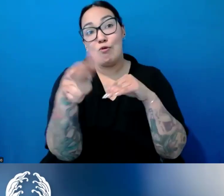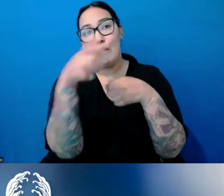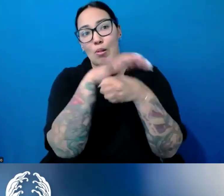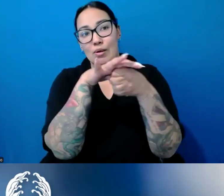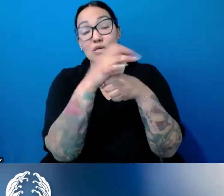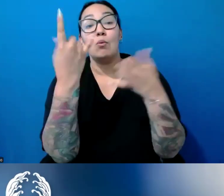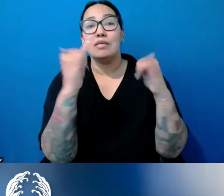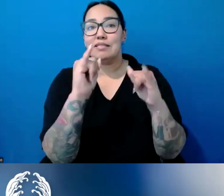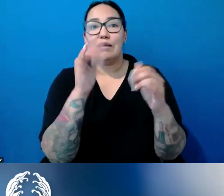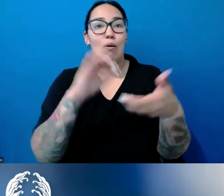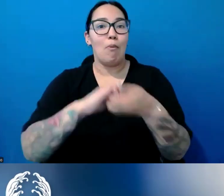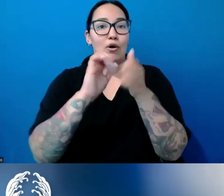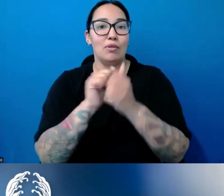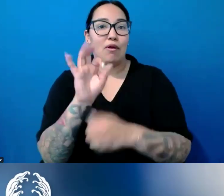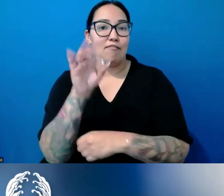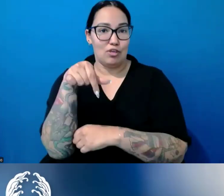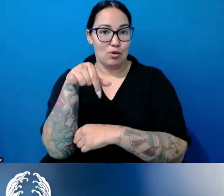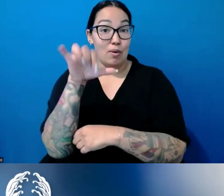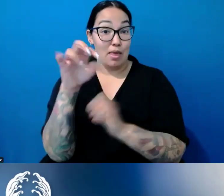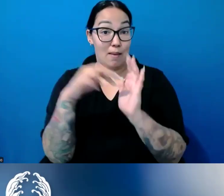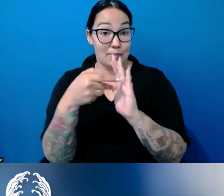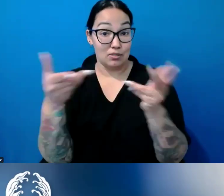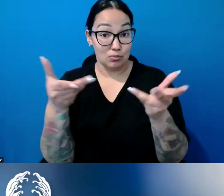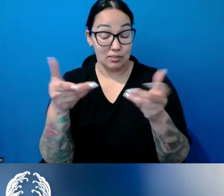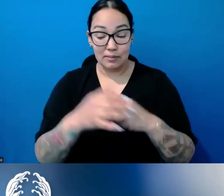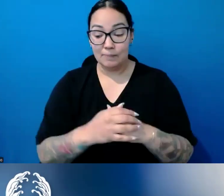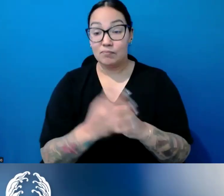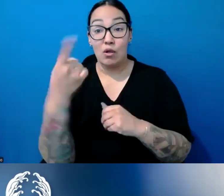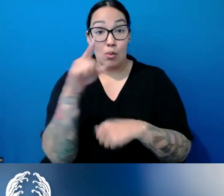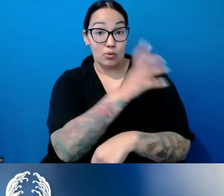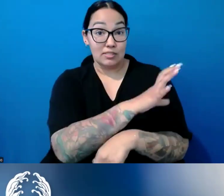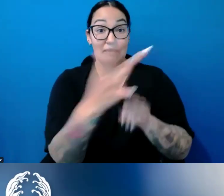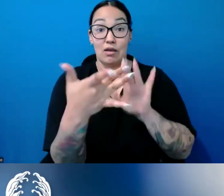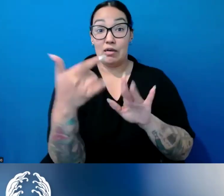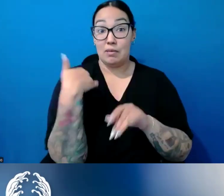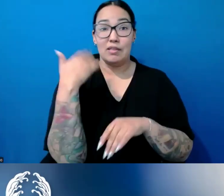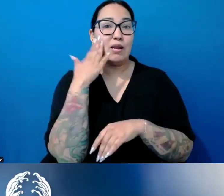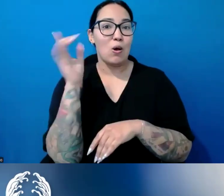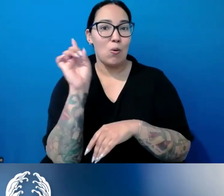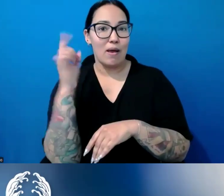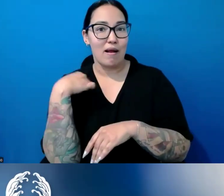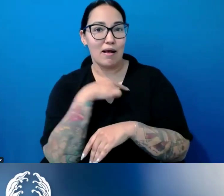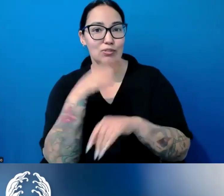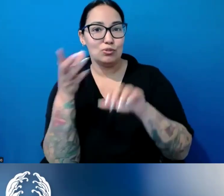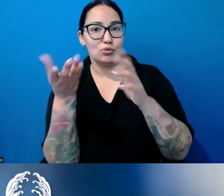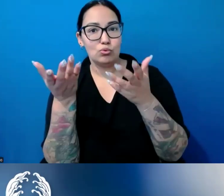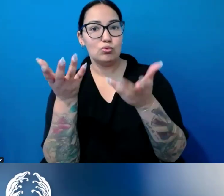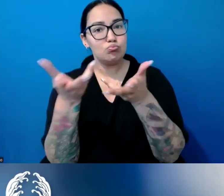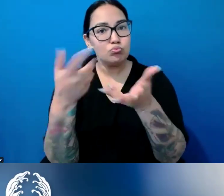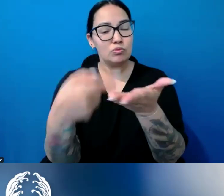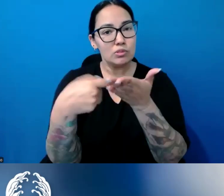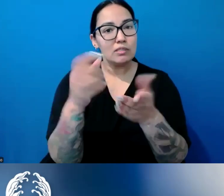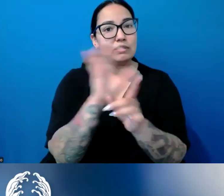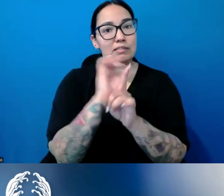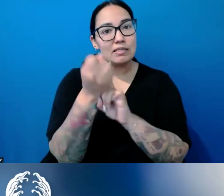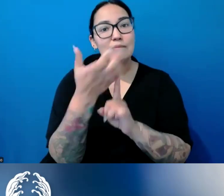our FQ. And what that means is those clinics can reach out to me. They know where to find us, to run cases by us, to figure out how we can